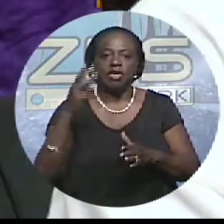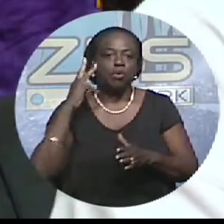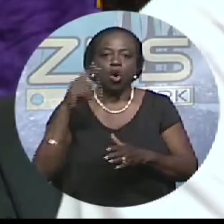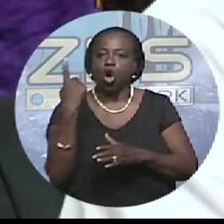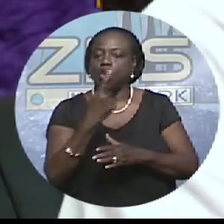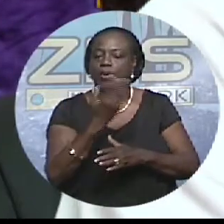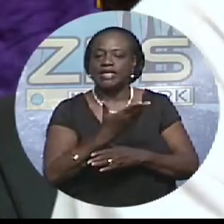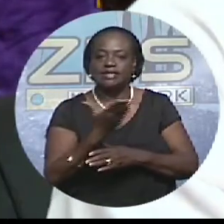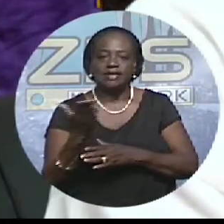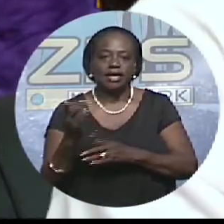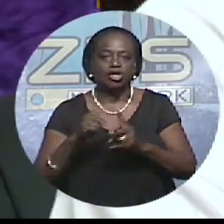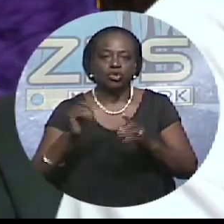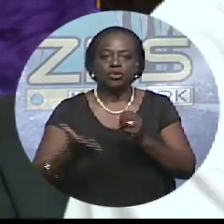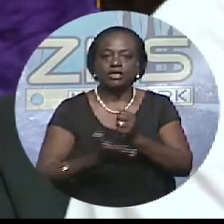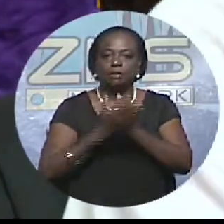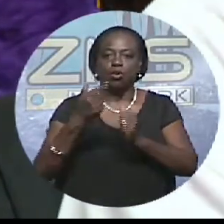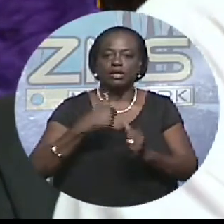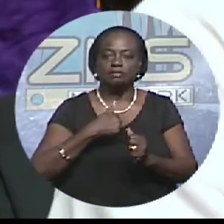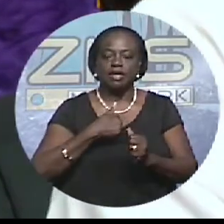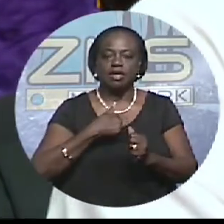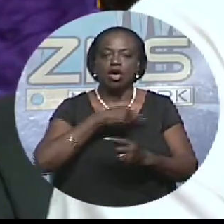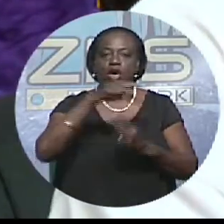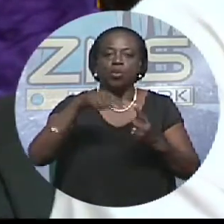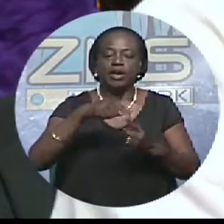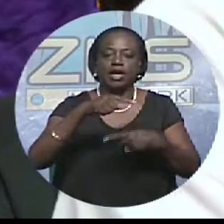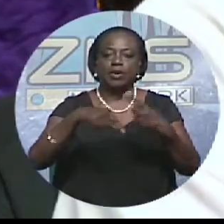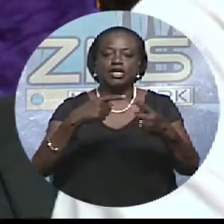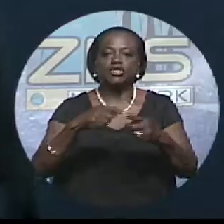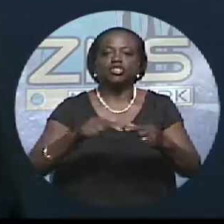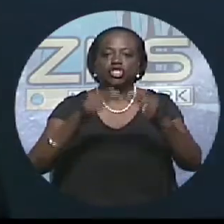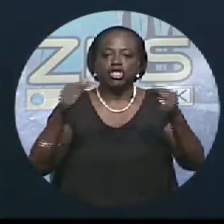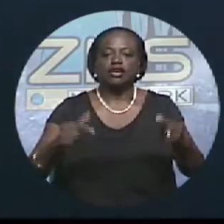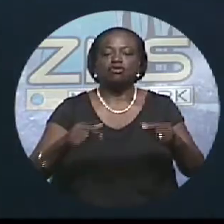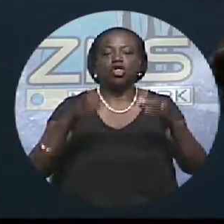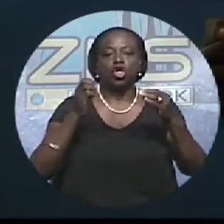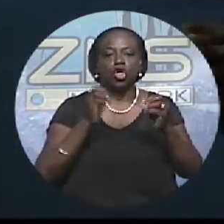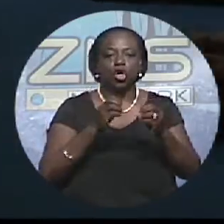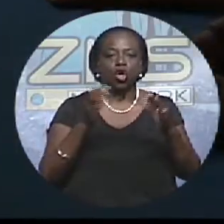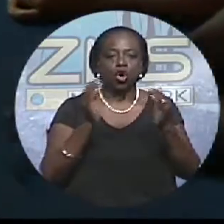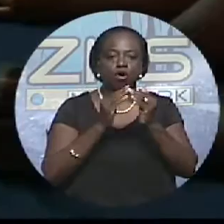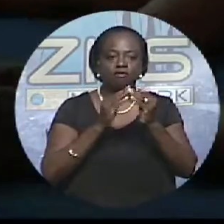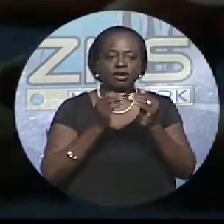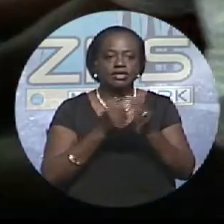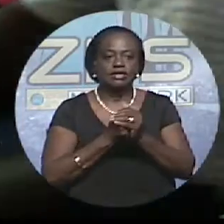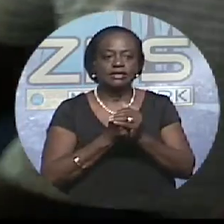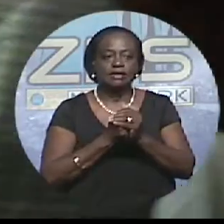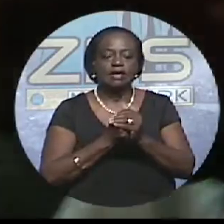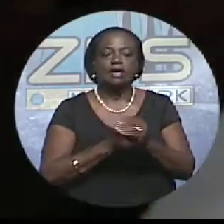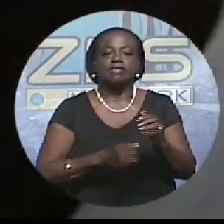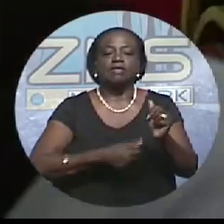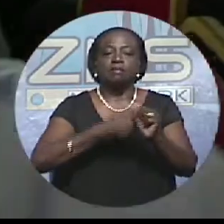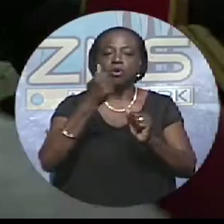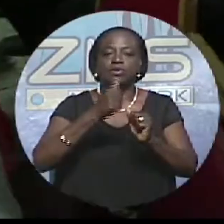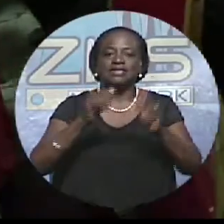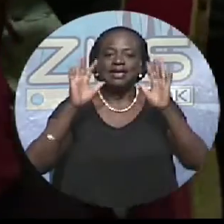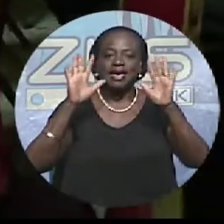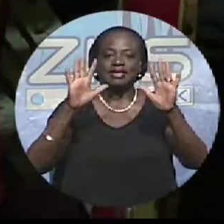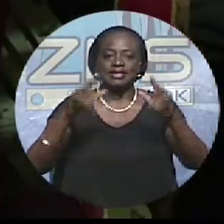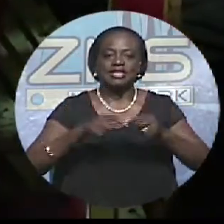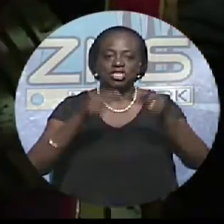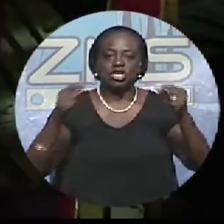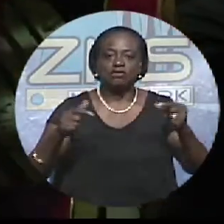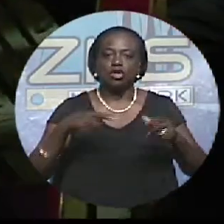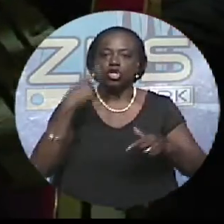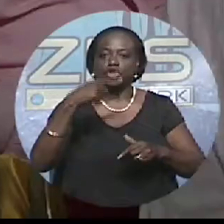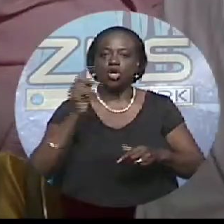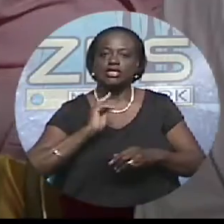also to support me when I go to the General Conference. Now, the Most Excellent General also talked about his future